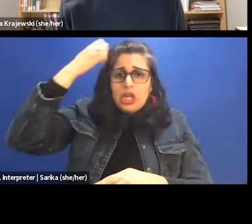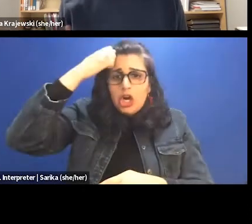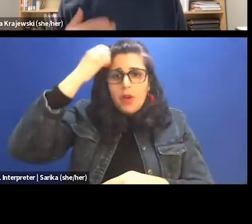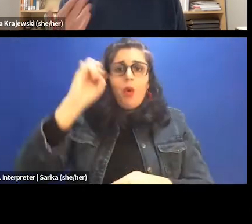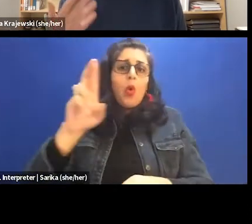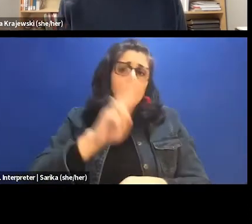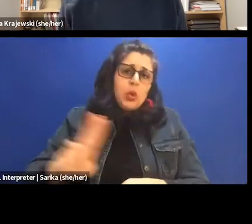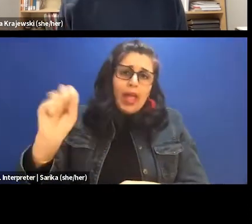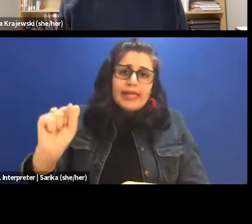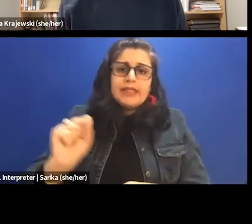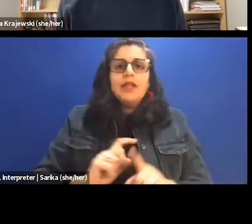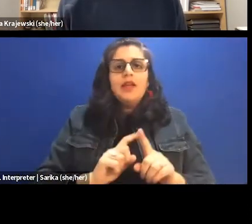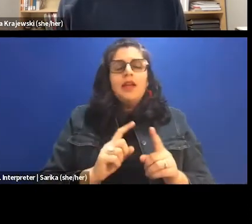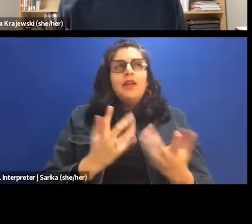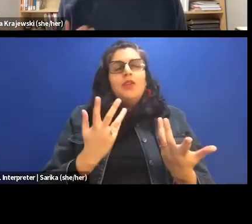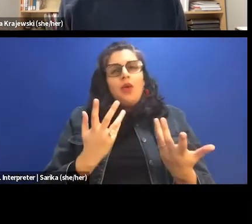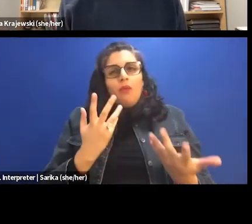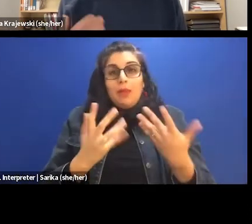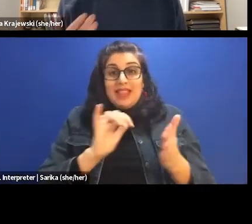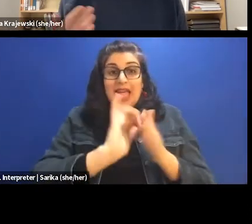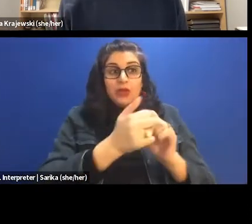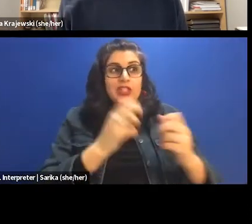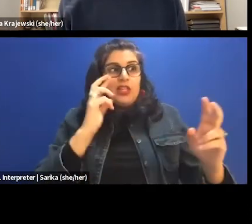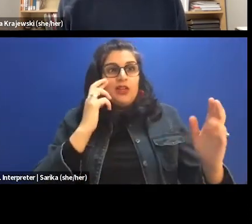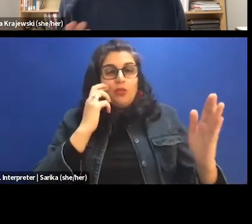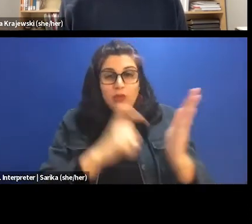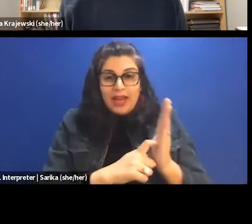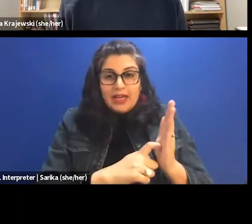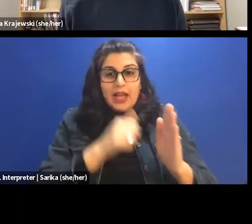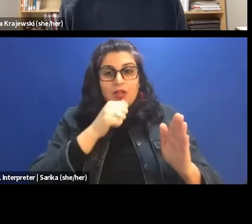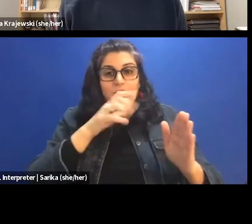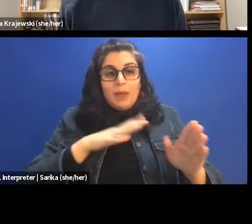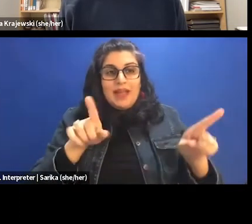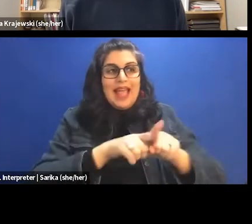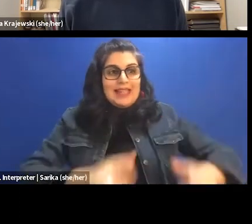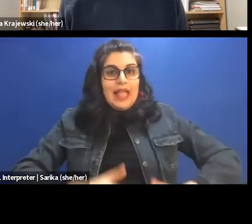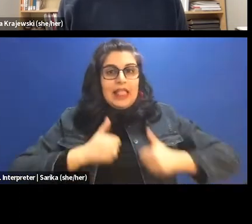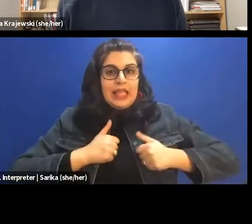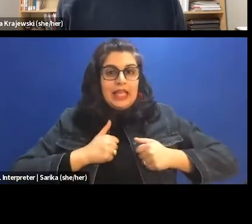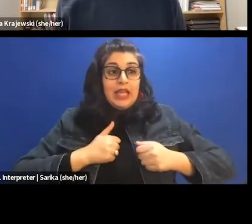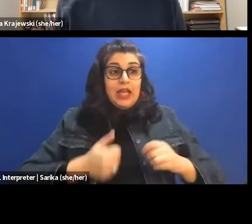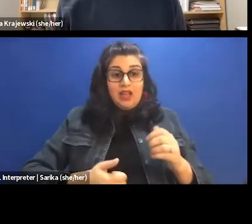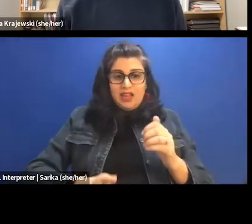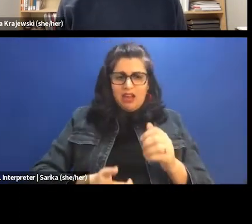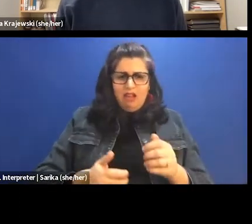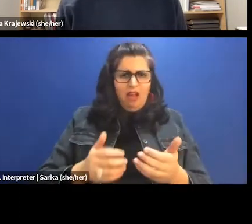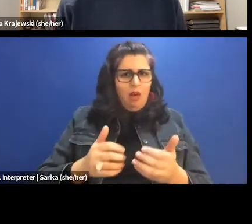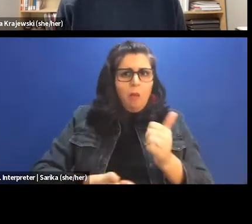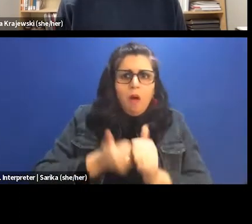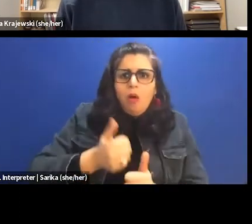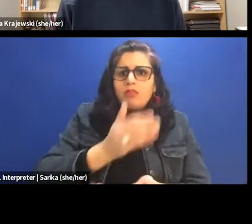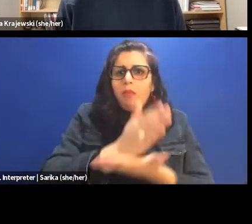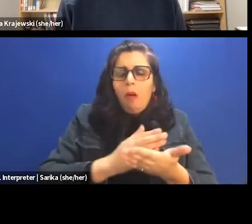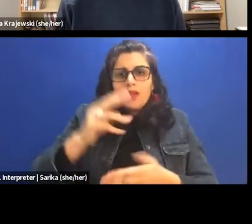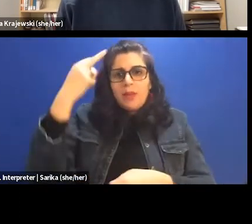argue that this was a way for her to recognize women as they lived in broad swaths of Mexico, even if she was from a